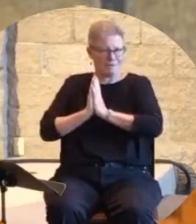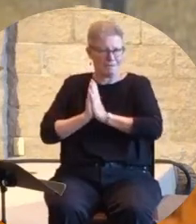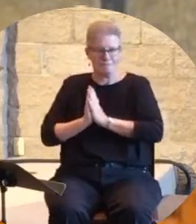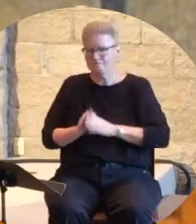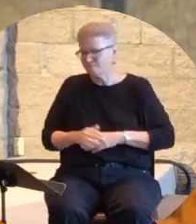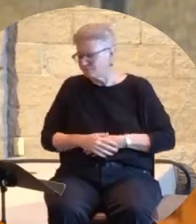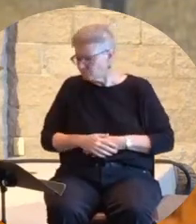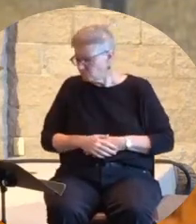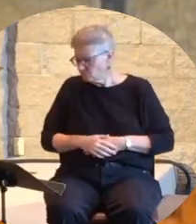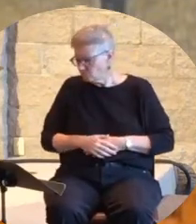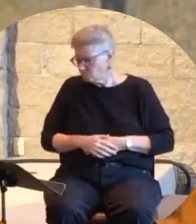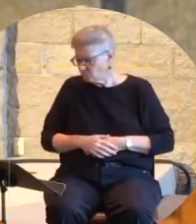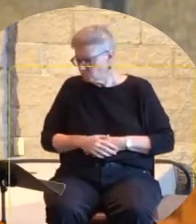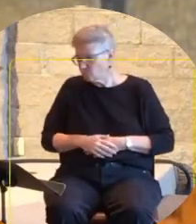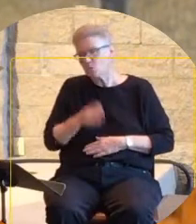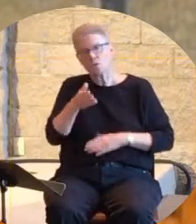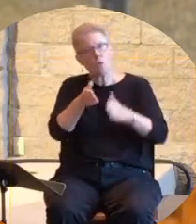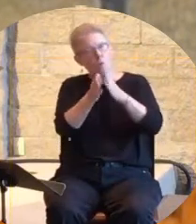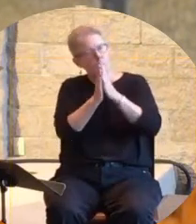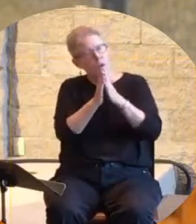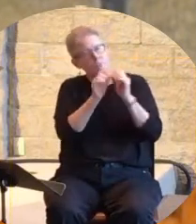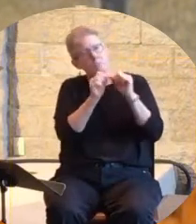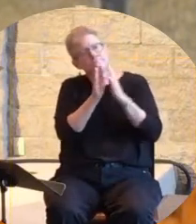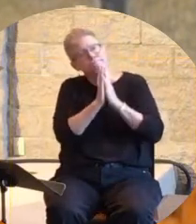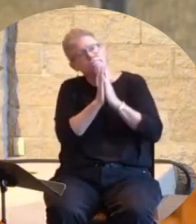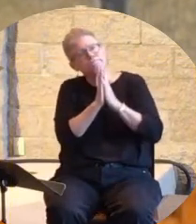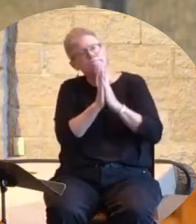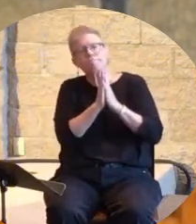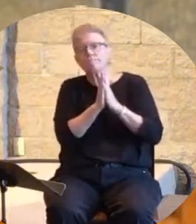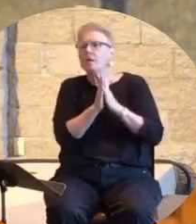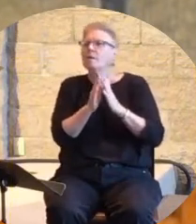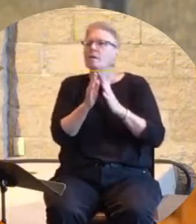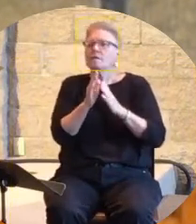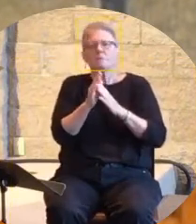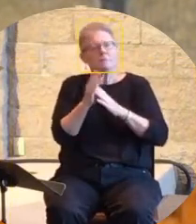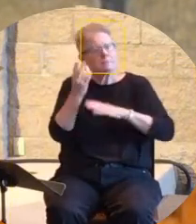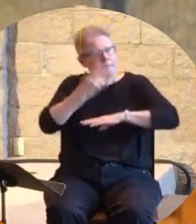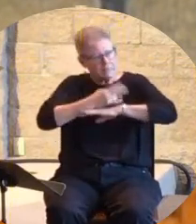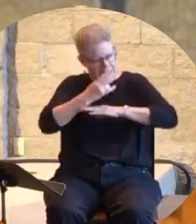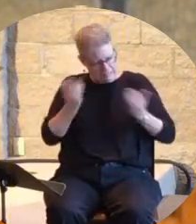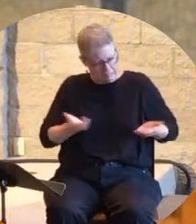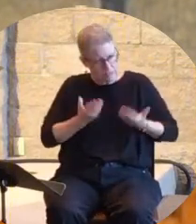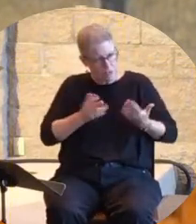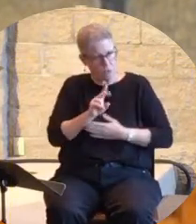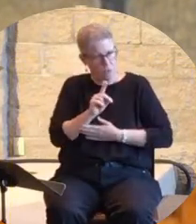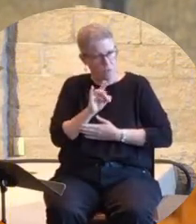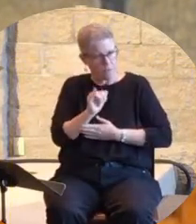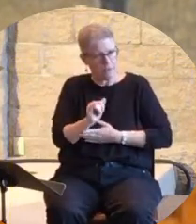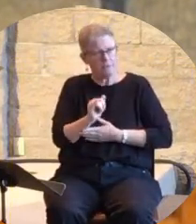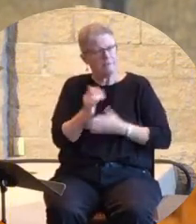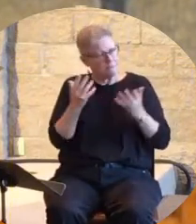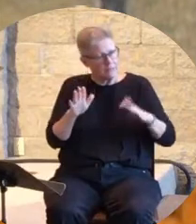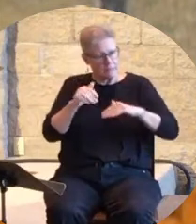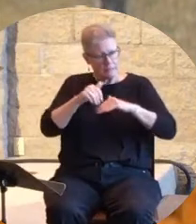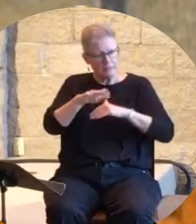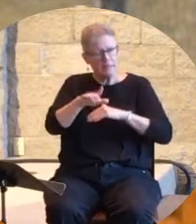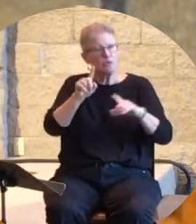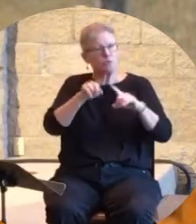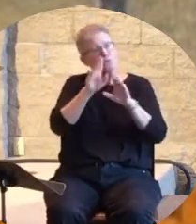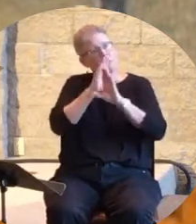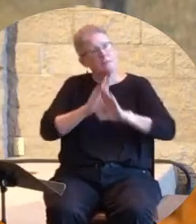are prayed with by our prayer ministry for 7 days, and then they are forwarded to Silent Unity, where they